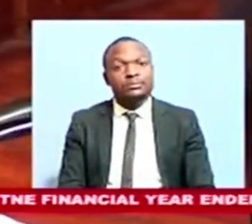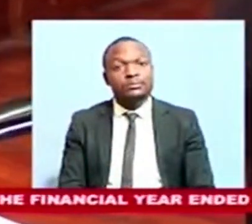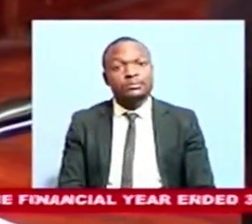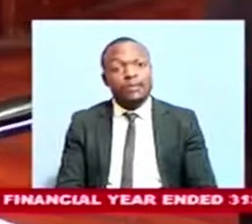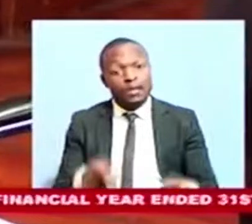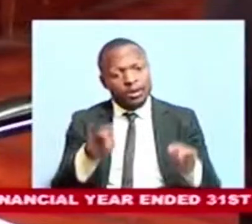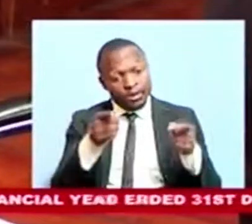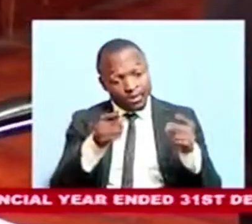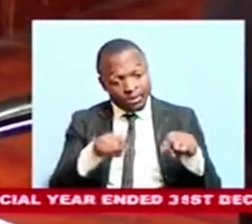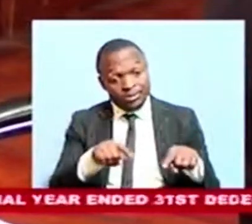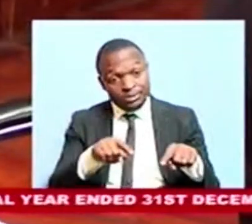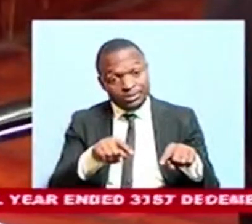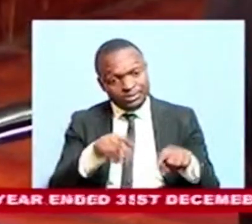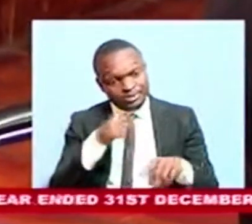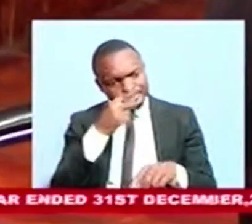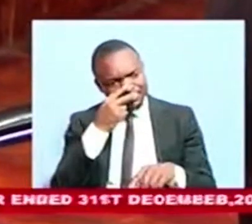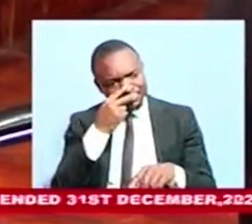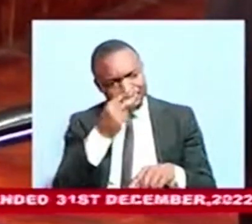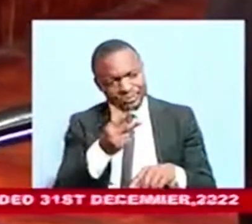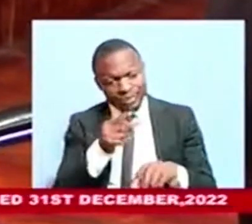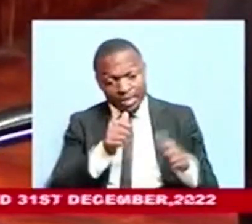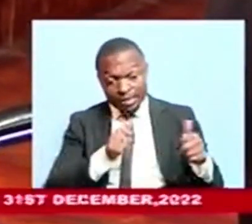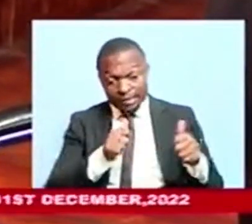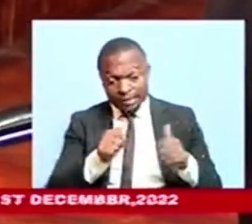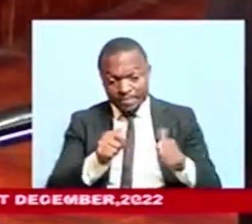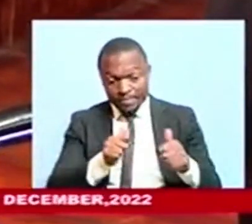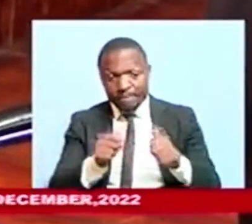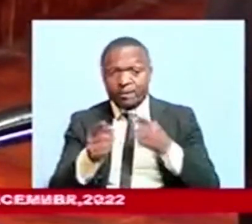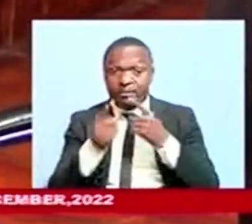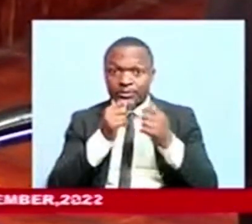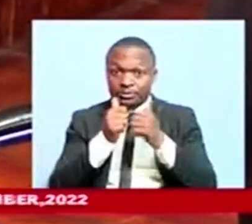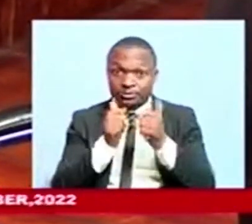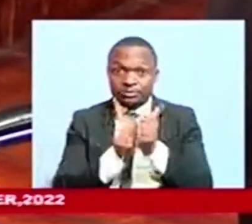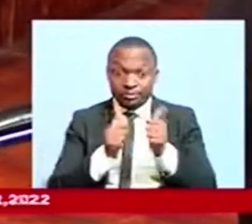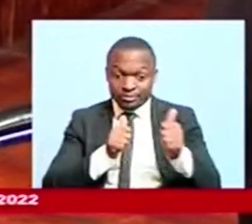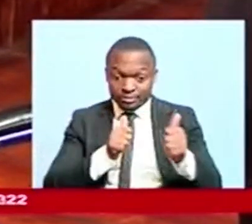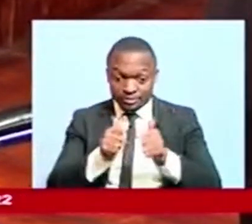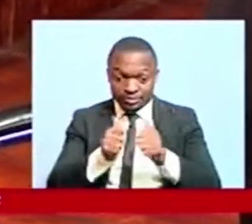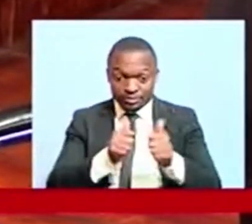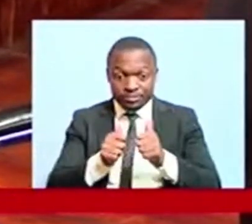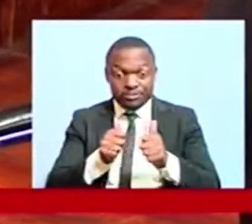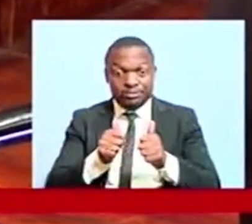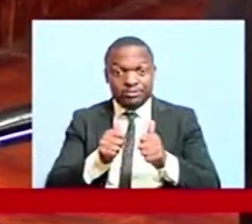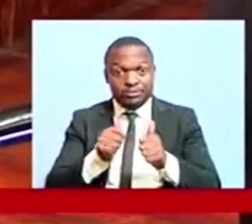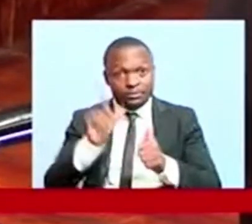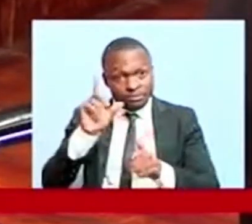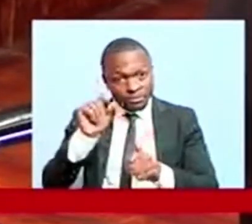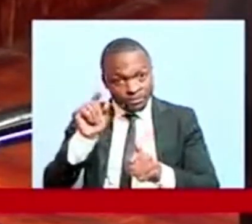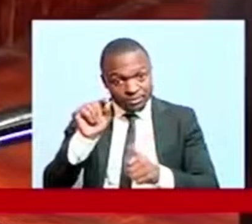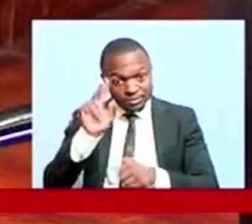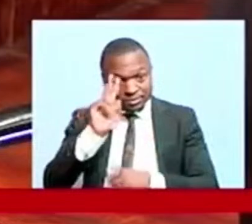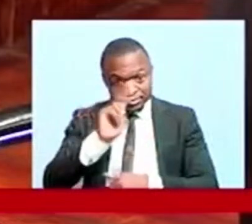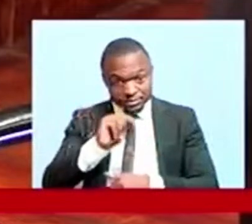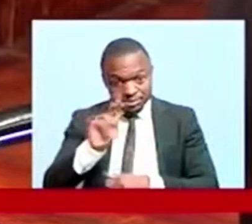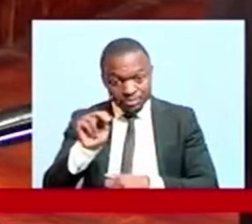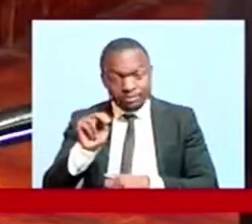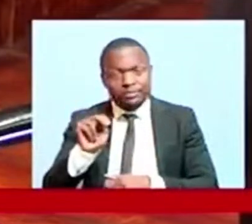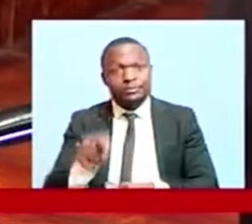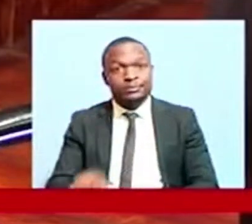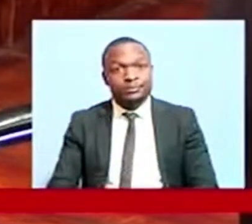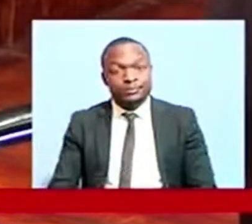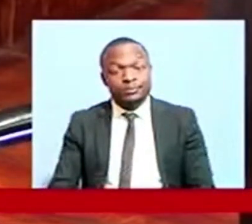When you look at this administration, Chair, we are talking of the administration for the charge year 2022,